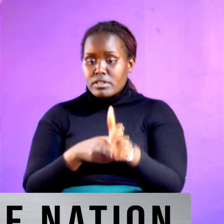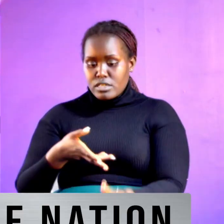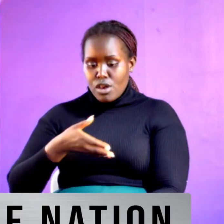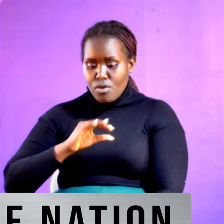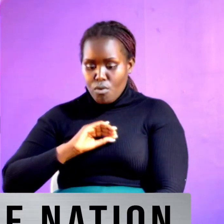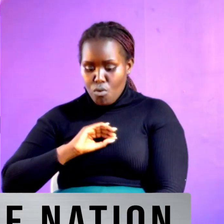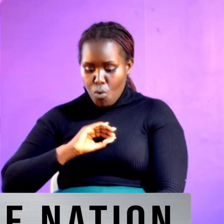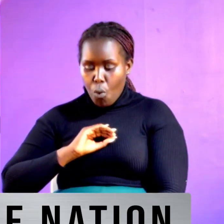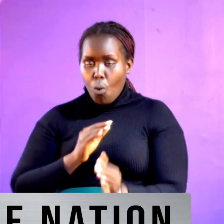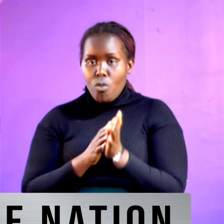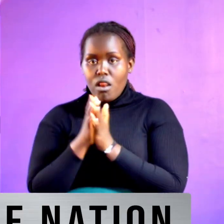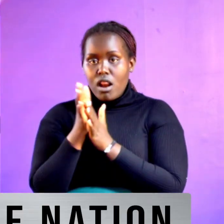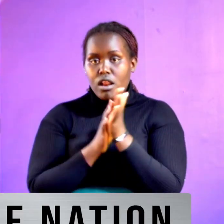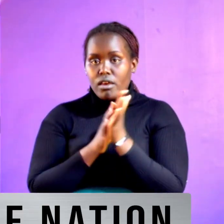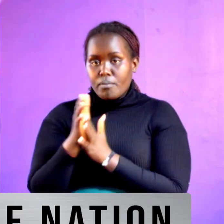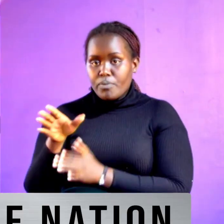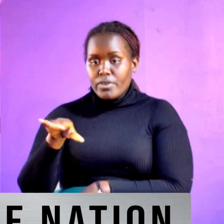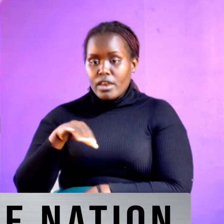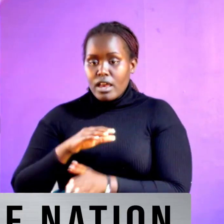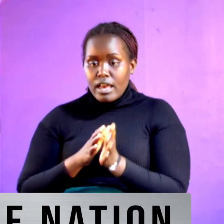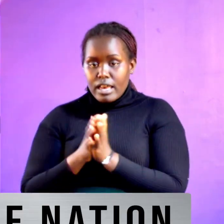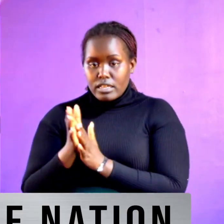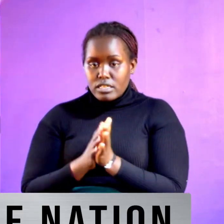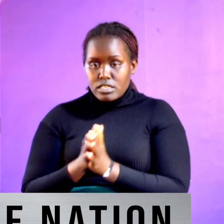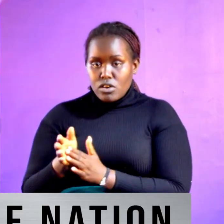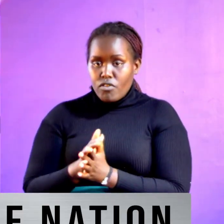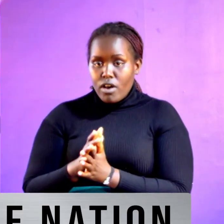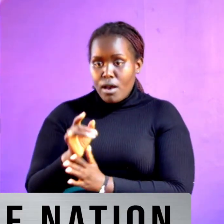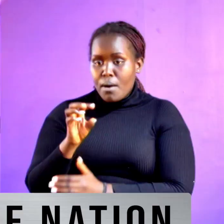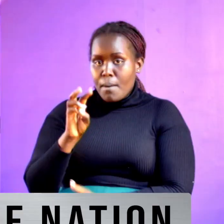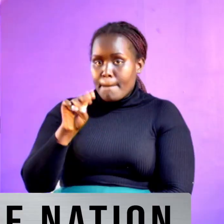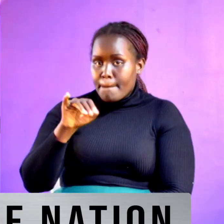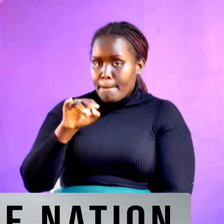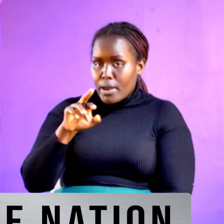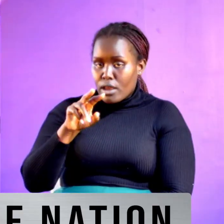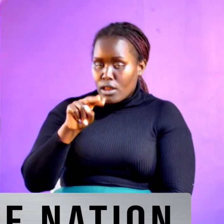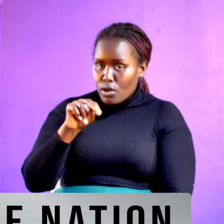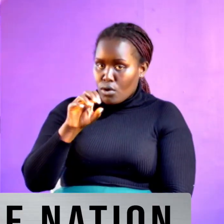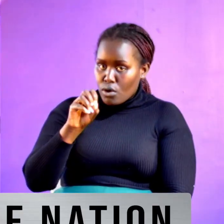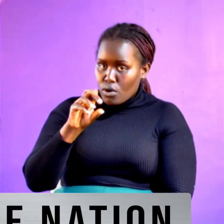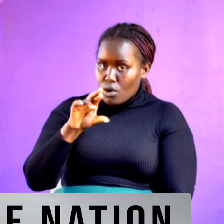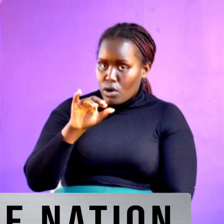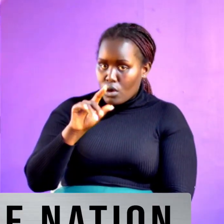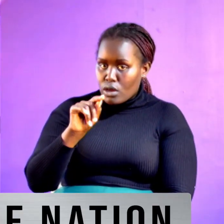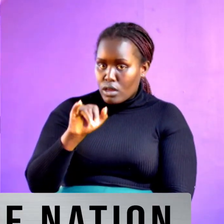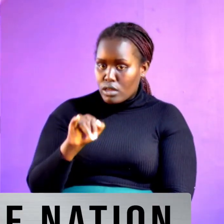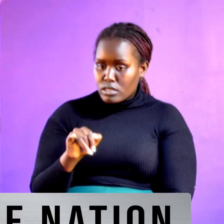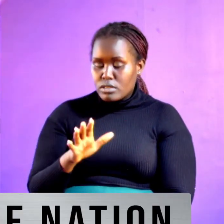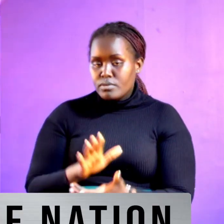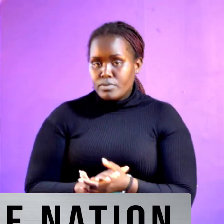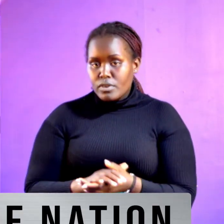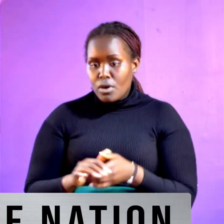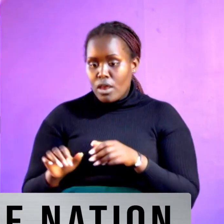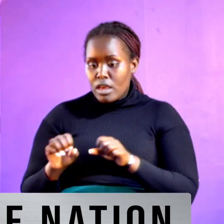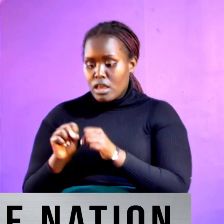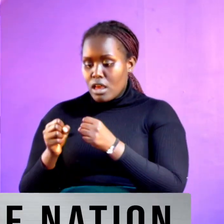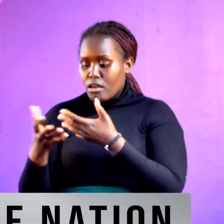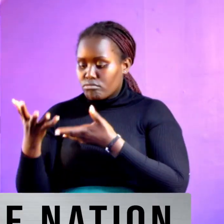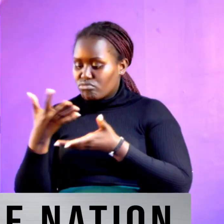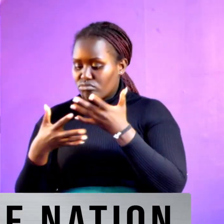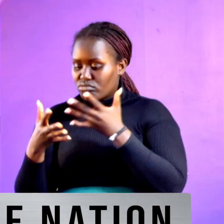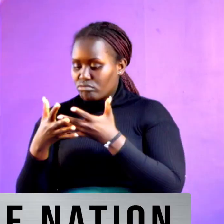you know, an interest of that minority. It's a minority that, you know, is very disassociated. You know, it